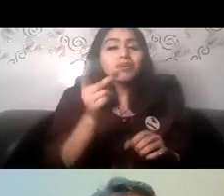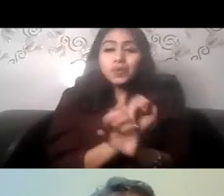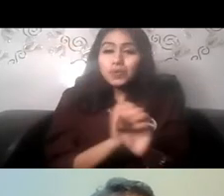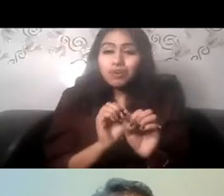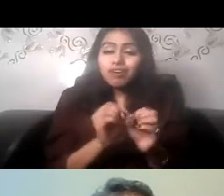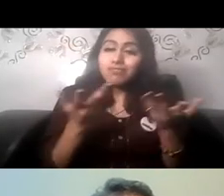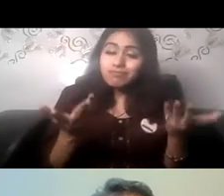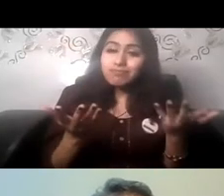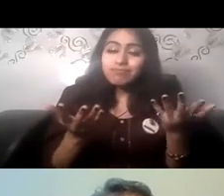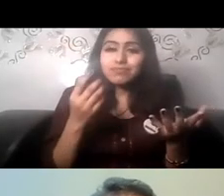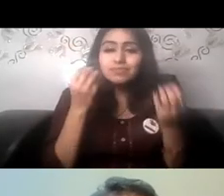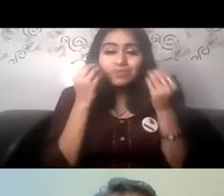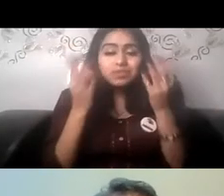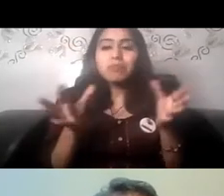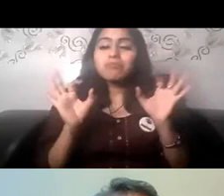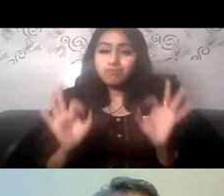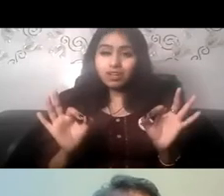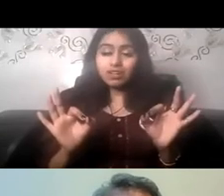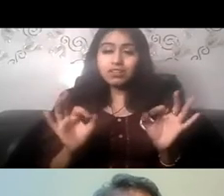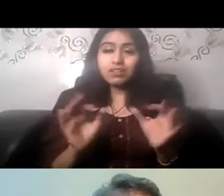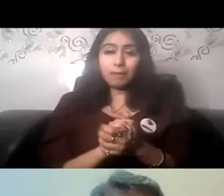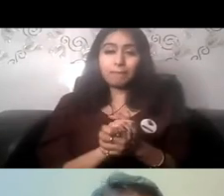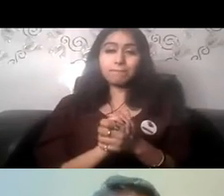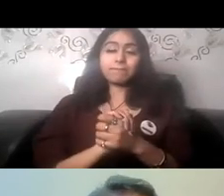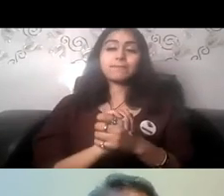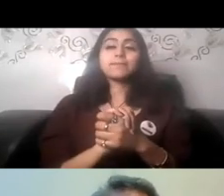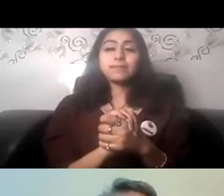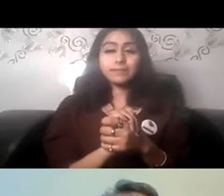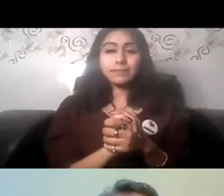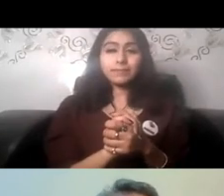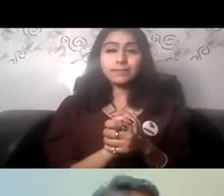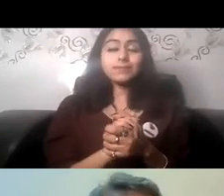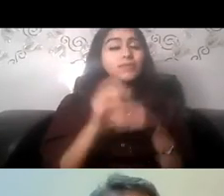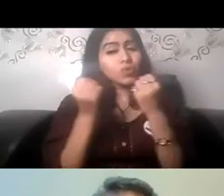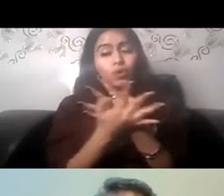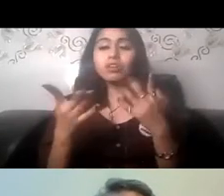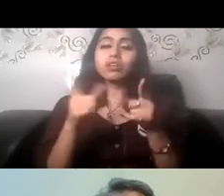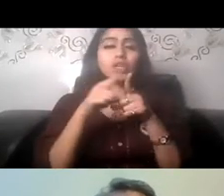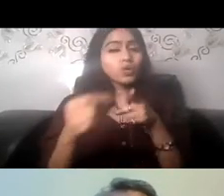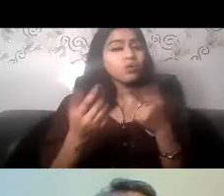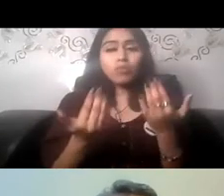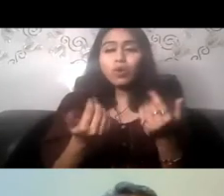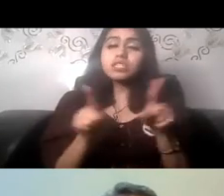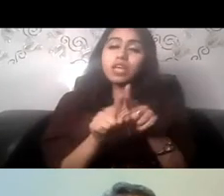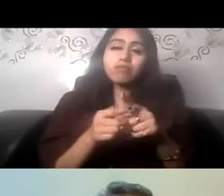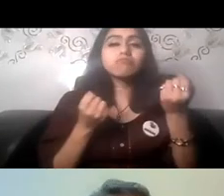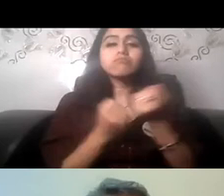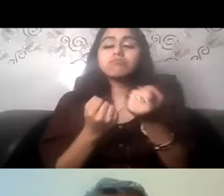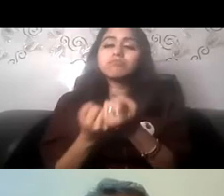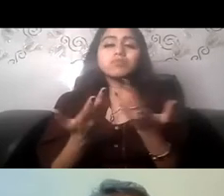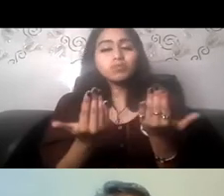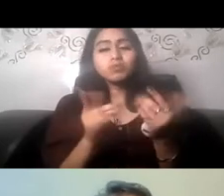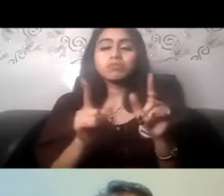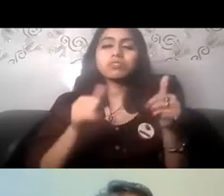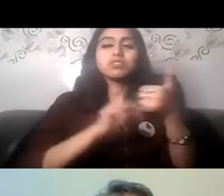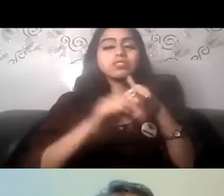So yes, Abhishek, there's a lot that can be done. Yeah, a lot that can be done, and a lot of support can be garnered even from Singapore.